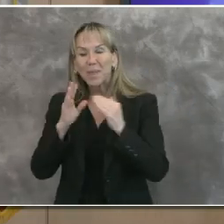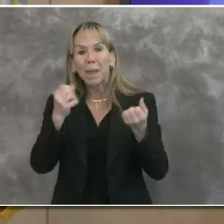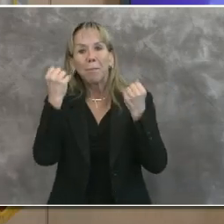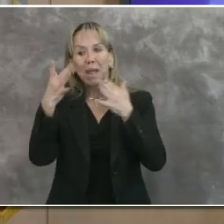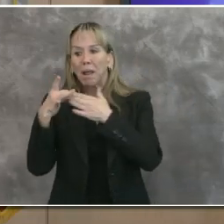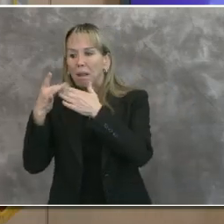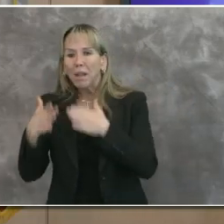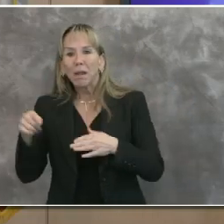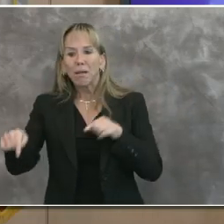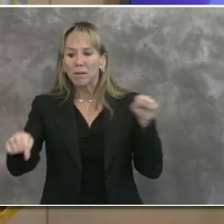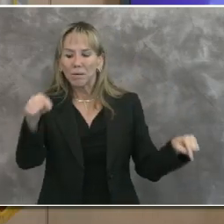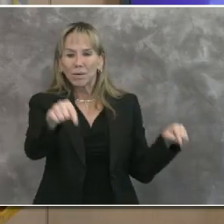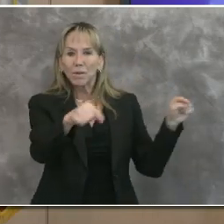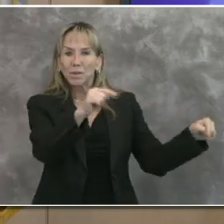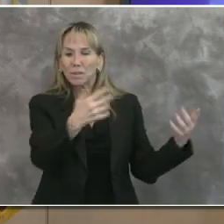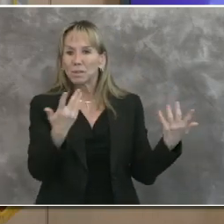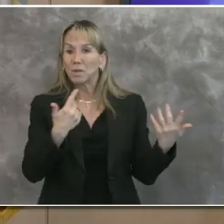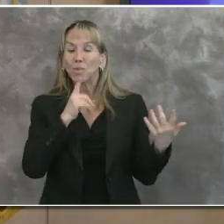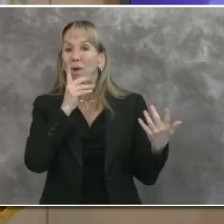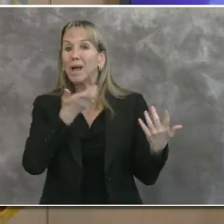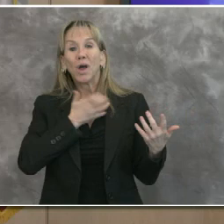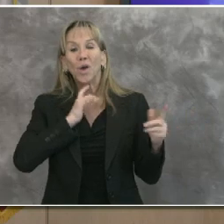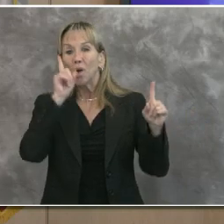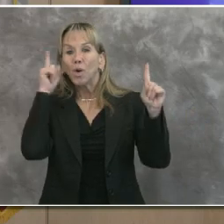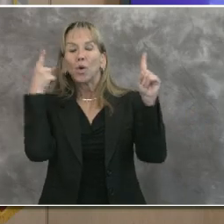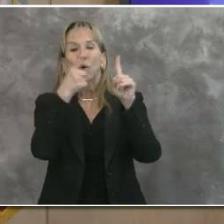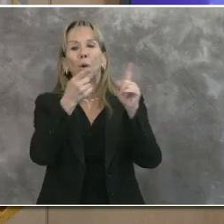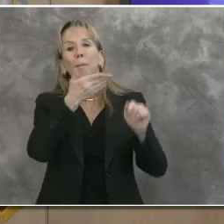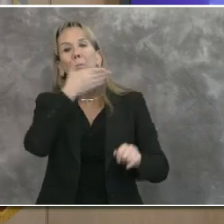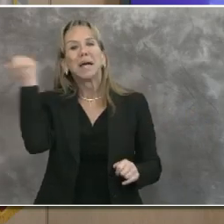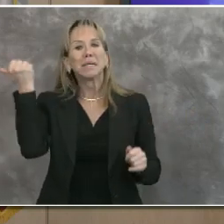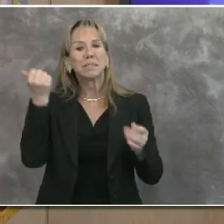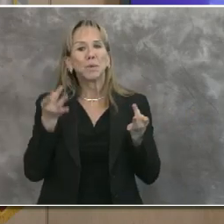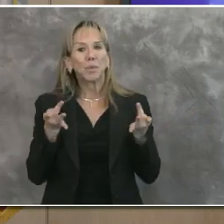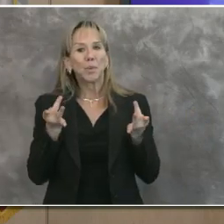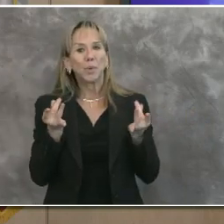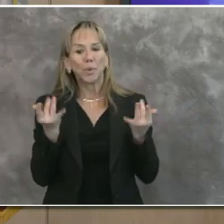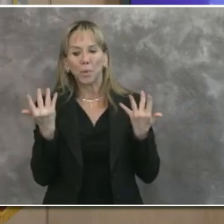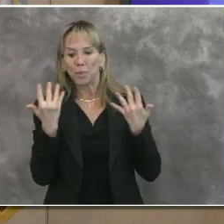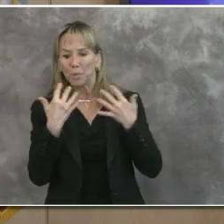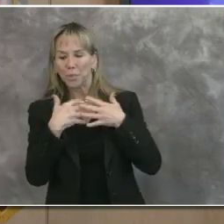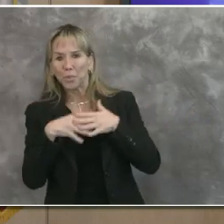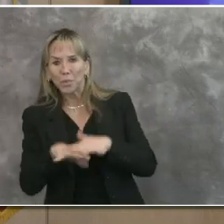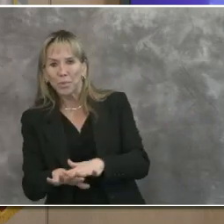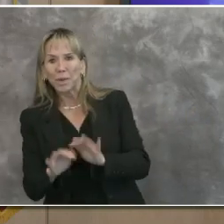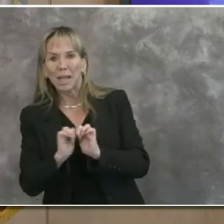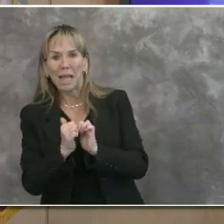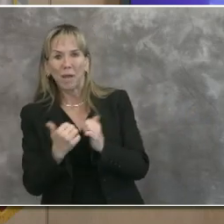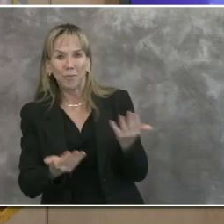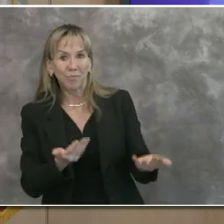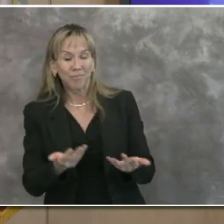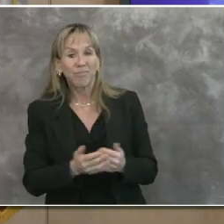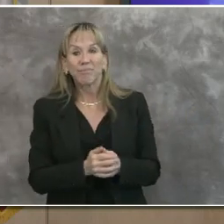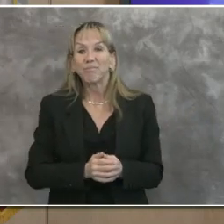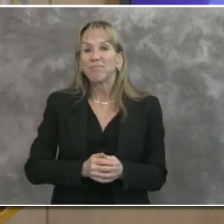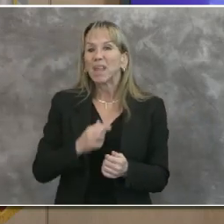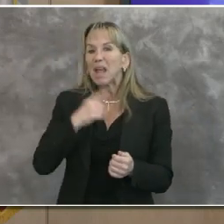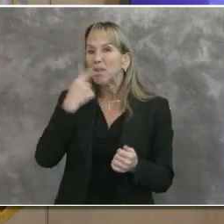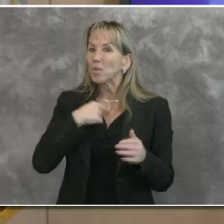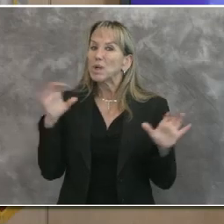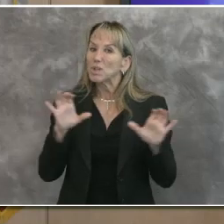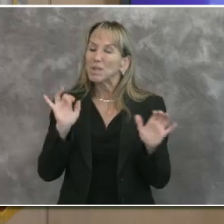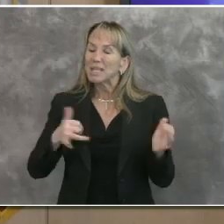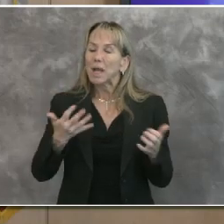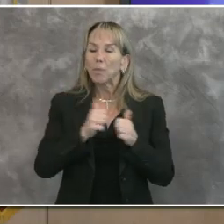leaders, I think what we have to strive for is finding the smoothest, best possible path available to us. And I think that we've done